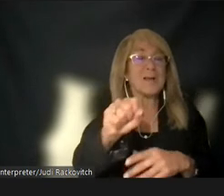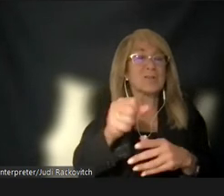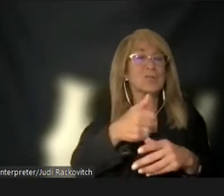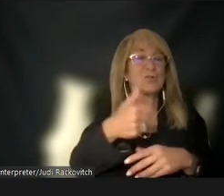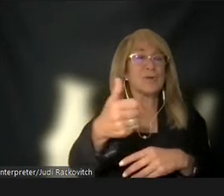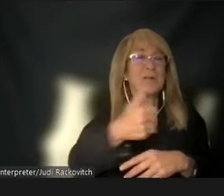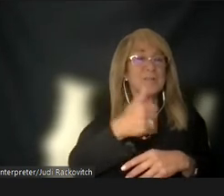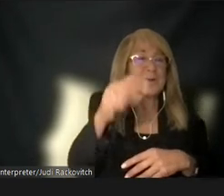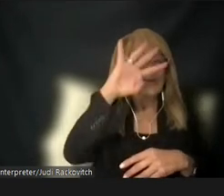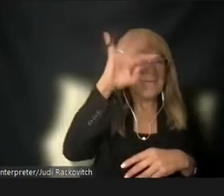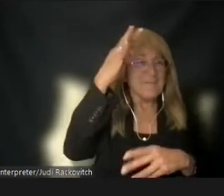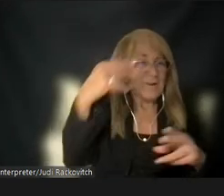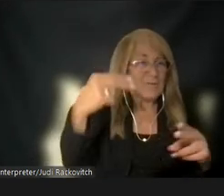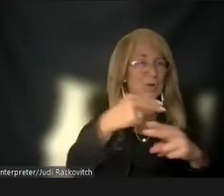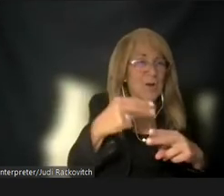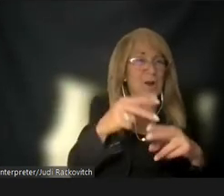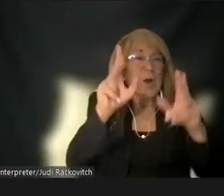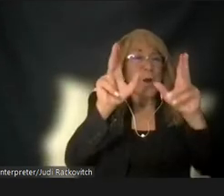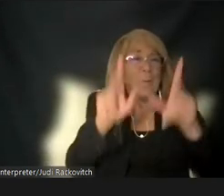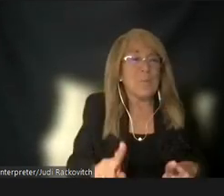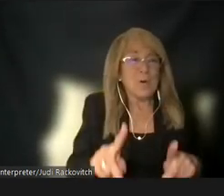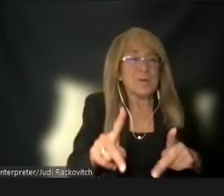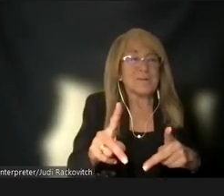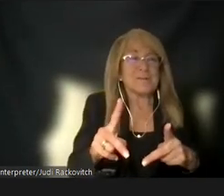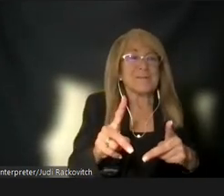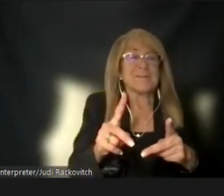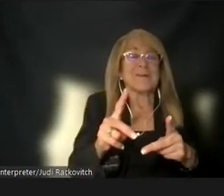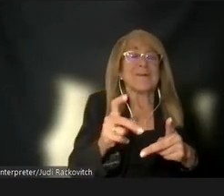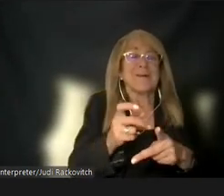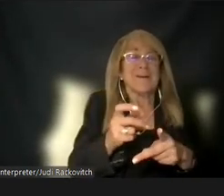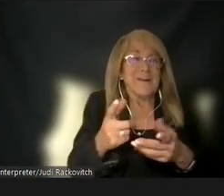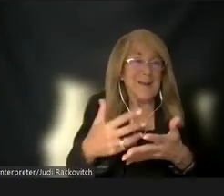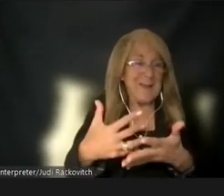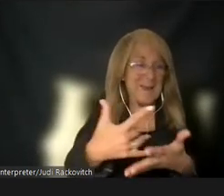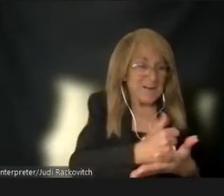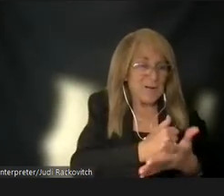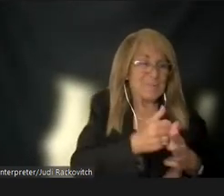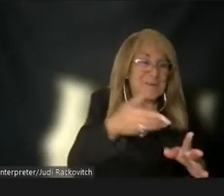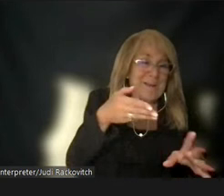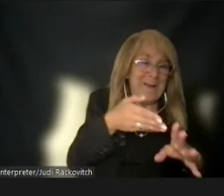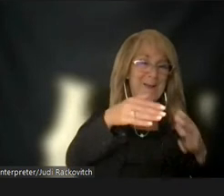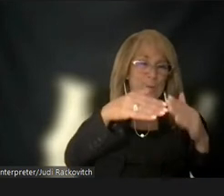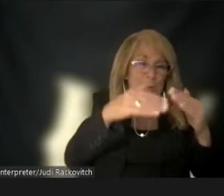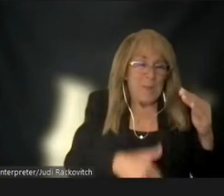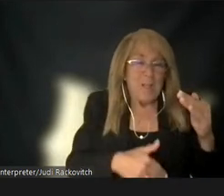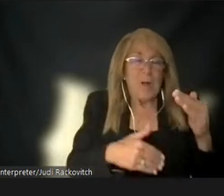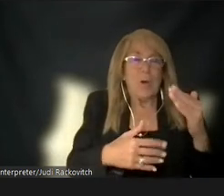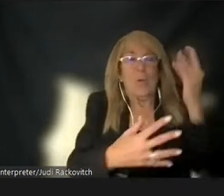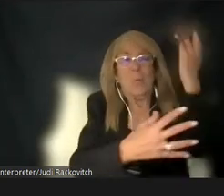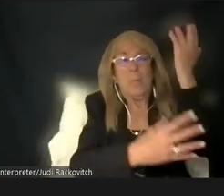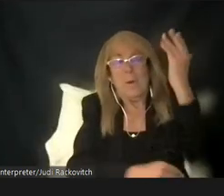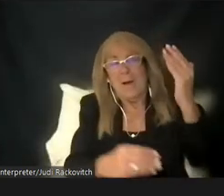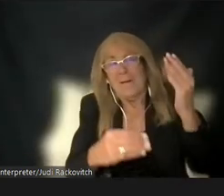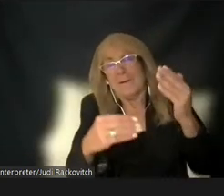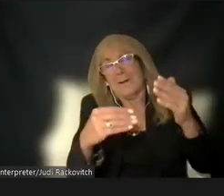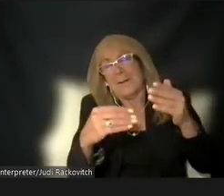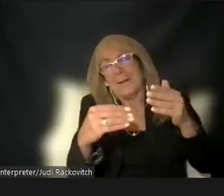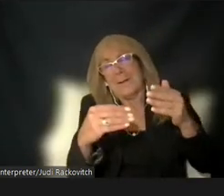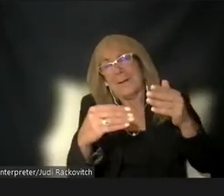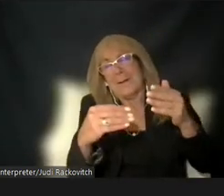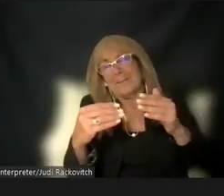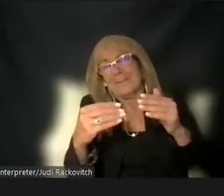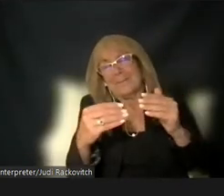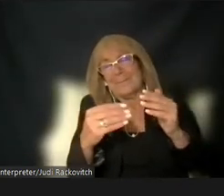person whose household income is at or below the U.S. of Health and Human Services poverty guidelines. For a family of four, the